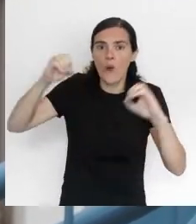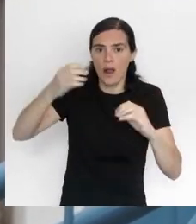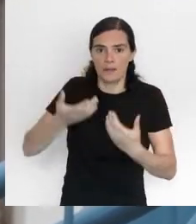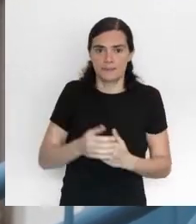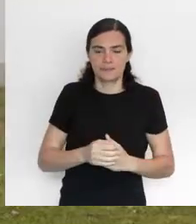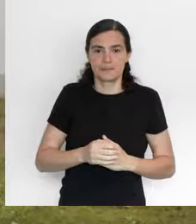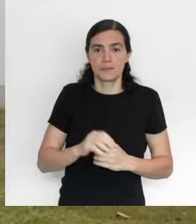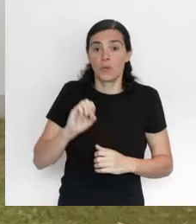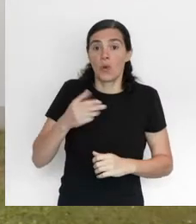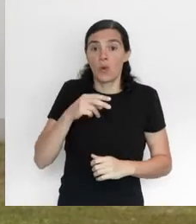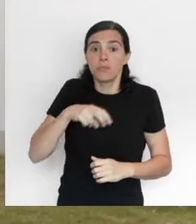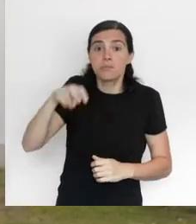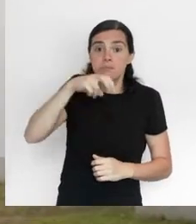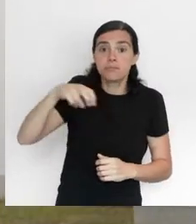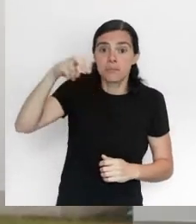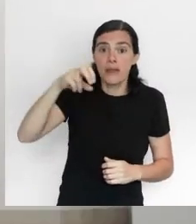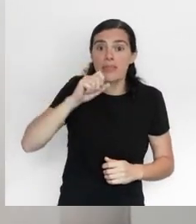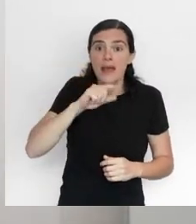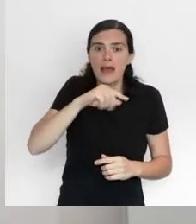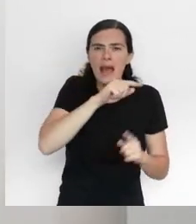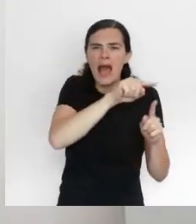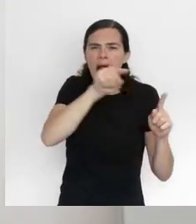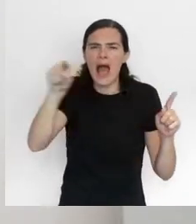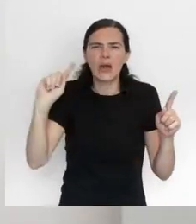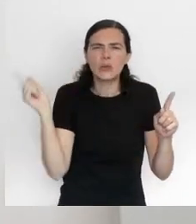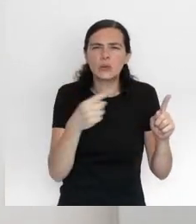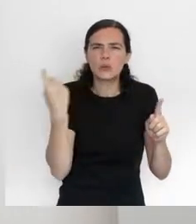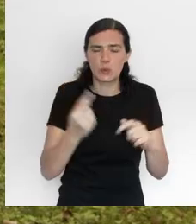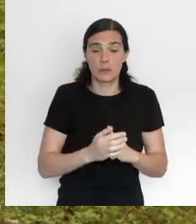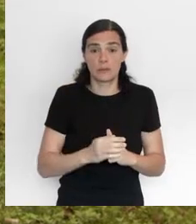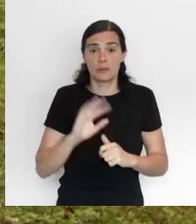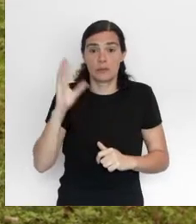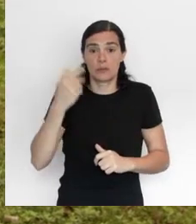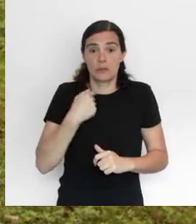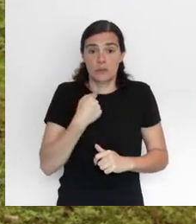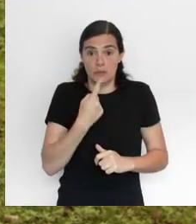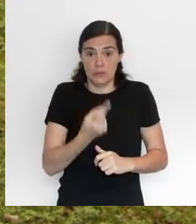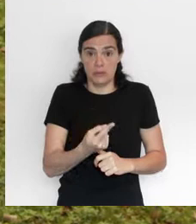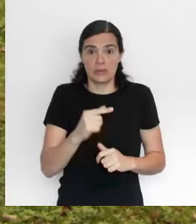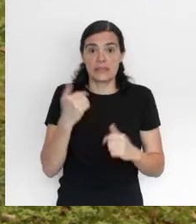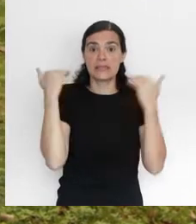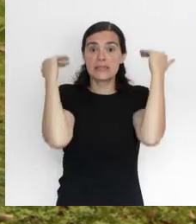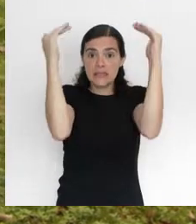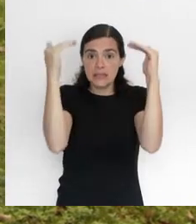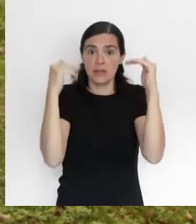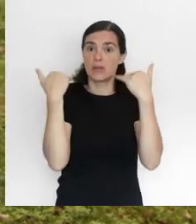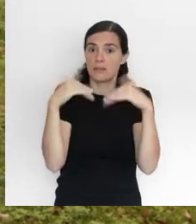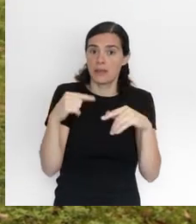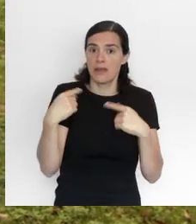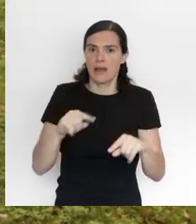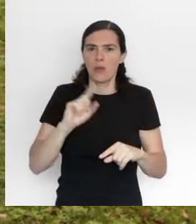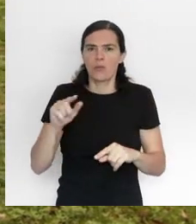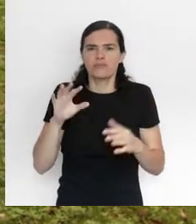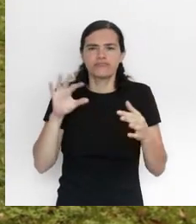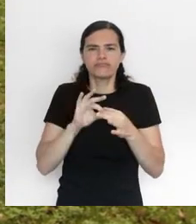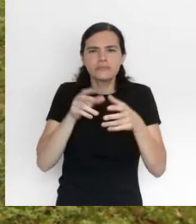leading anywhere. Or the staircase is leading everywhere. As we say, sky is the limit.